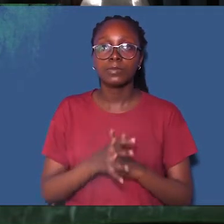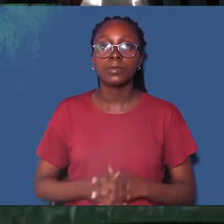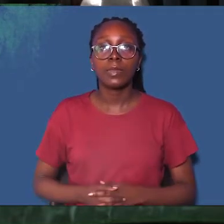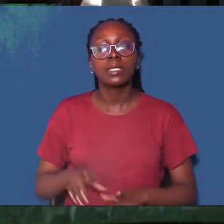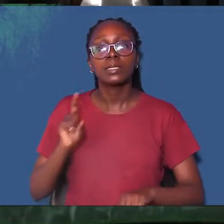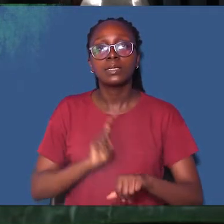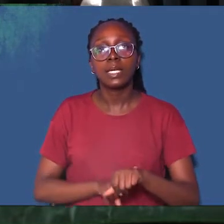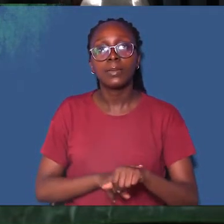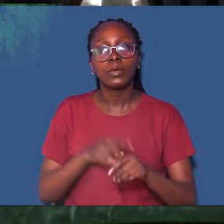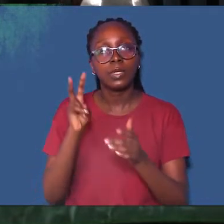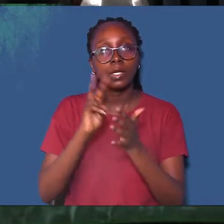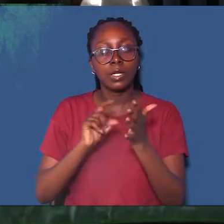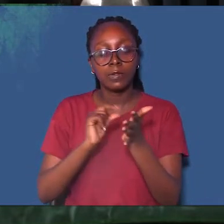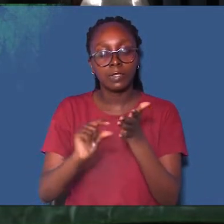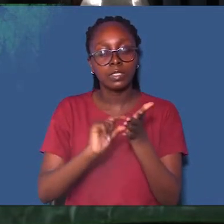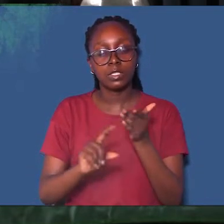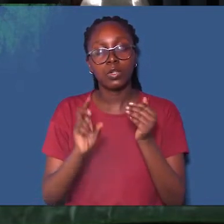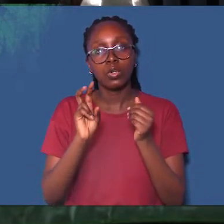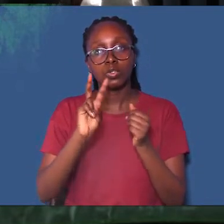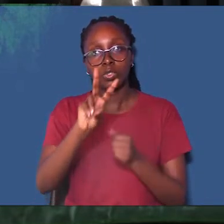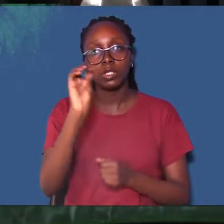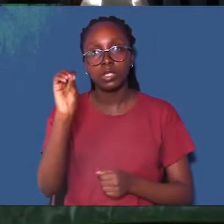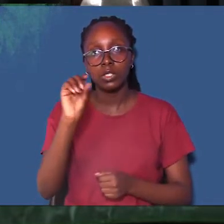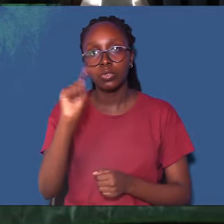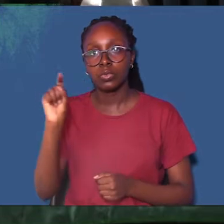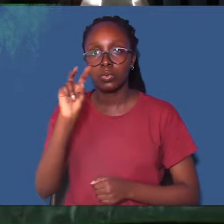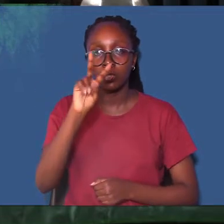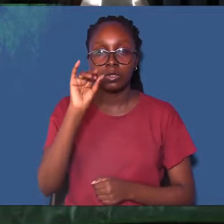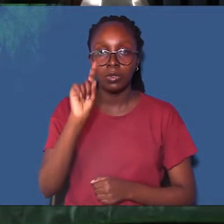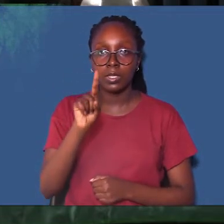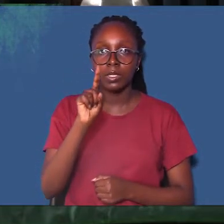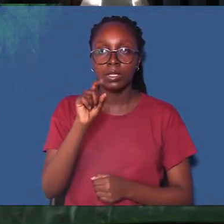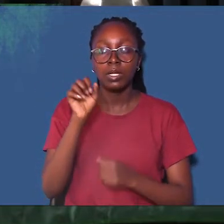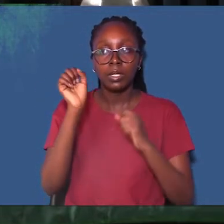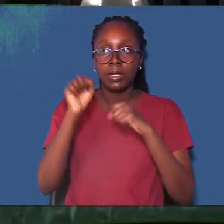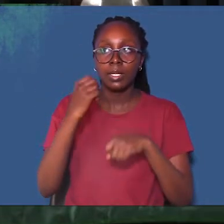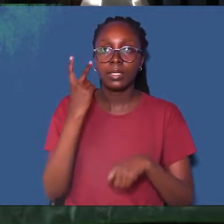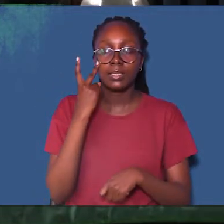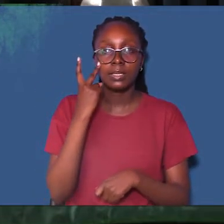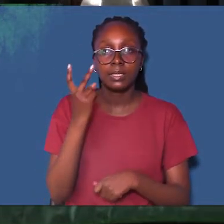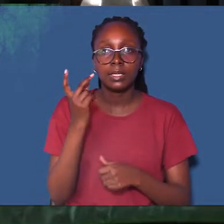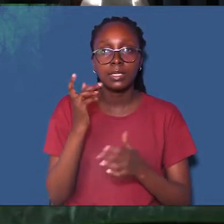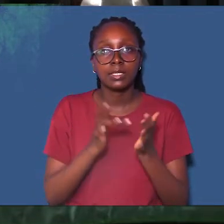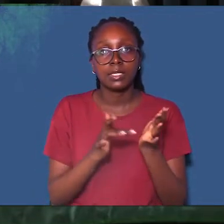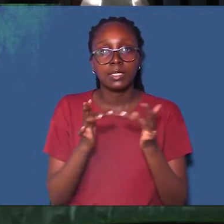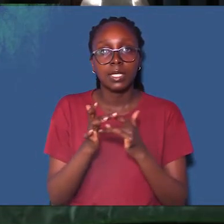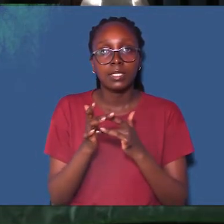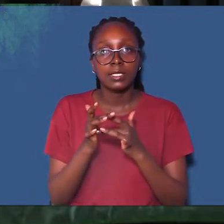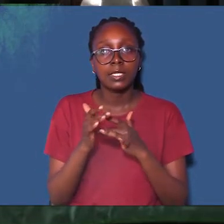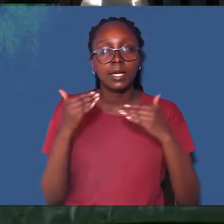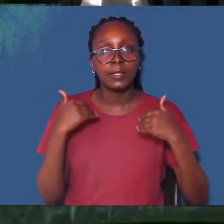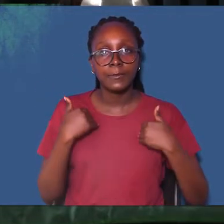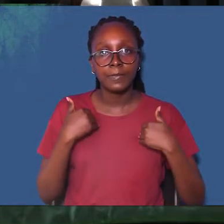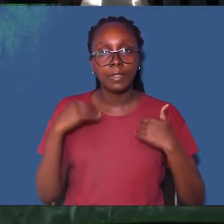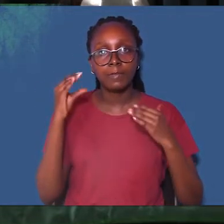verses 20 and 21, Jesus follows with a conversation after